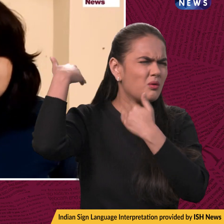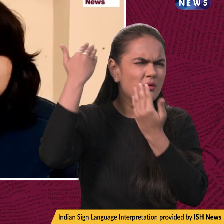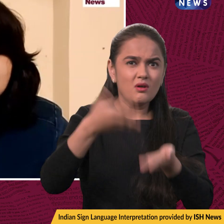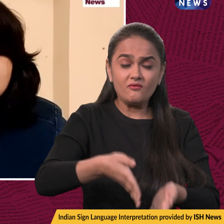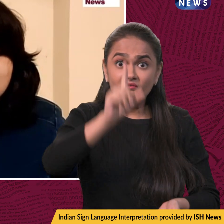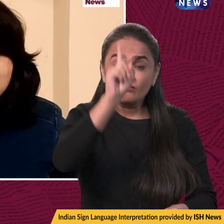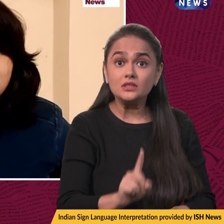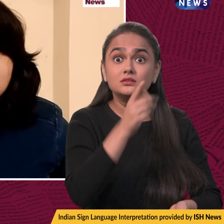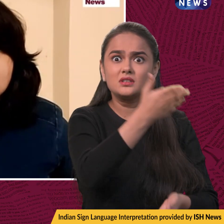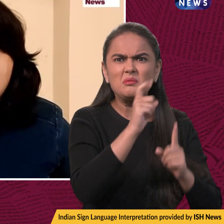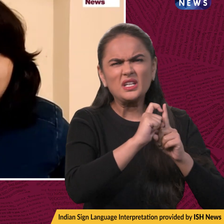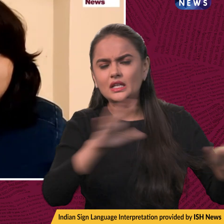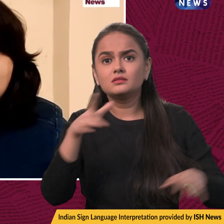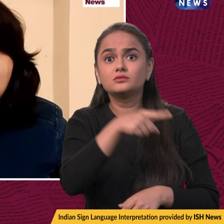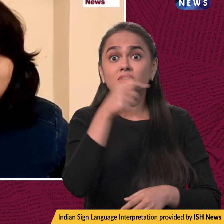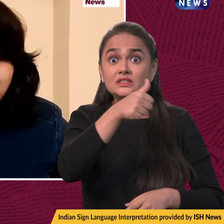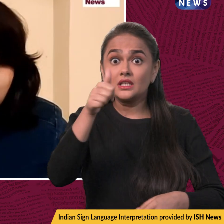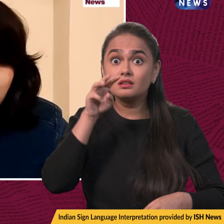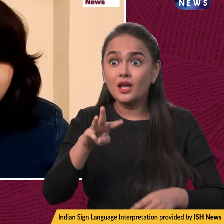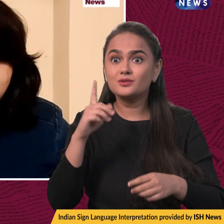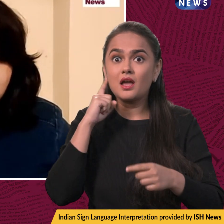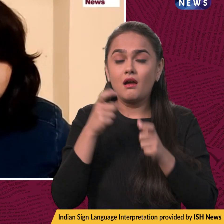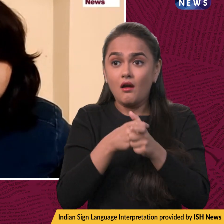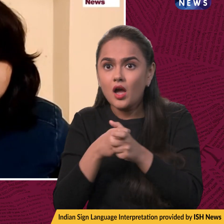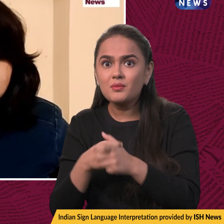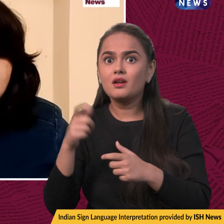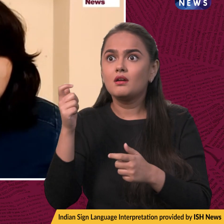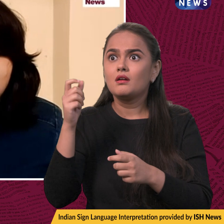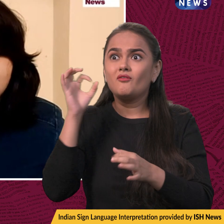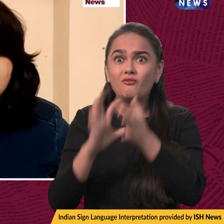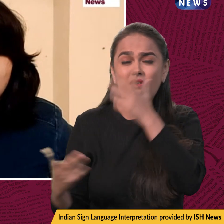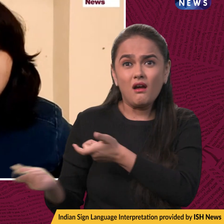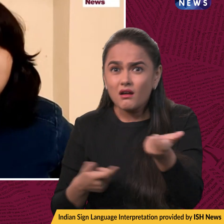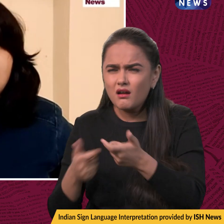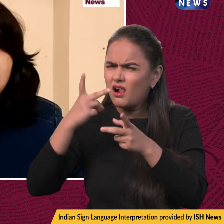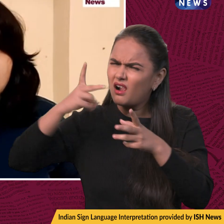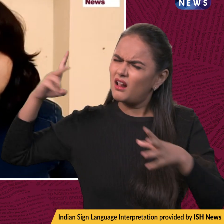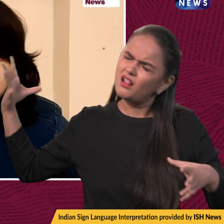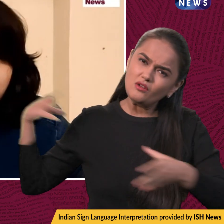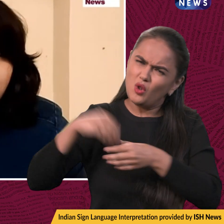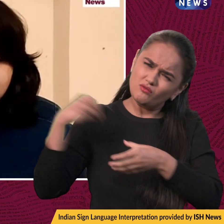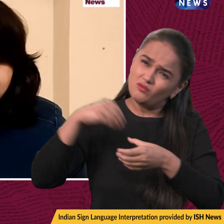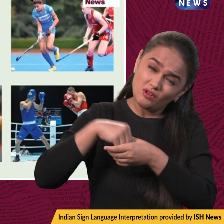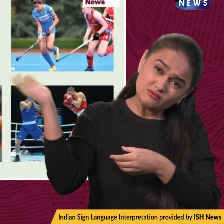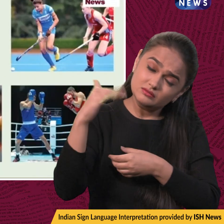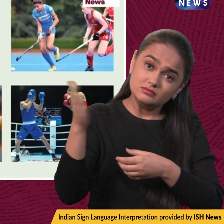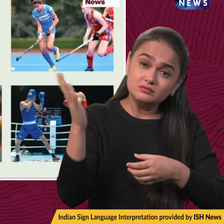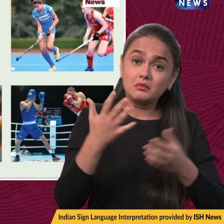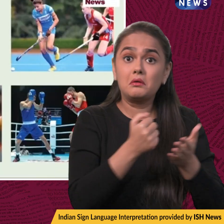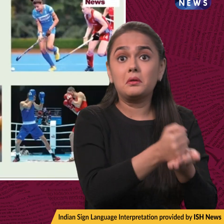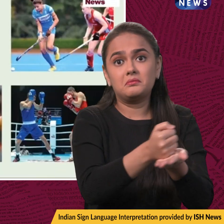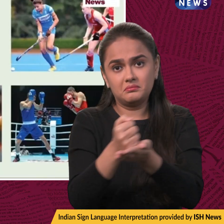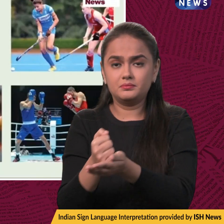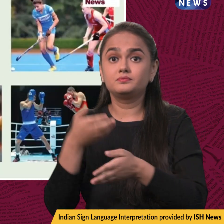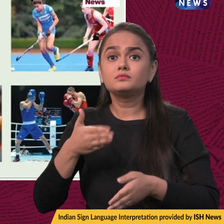Over 66,000 police, army and fire department personnel have also been deployed. Moving on